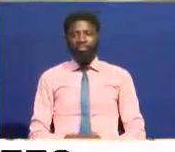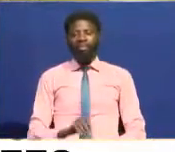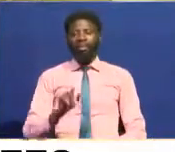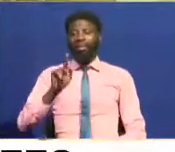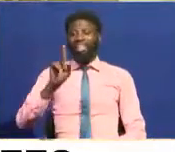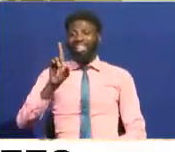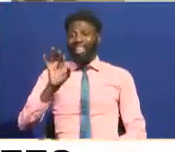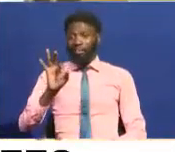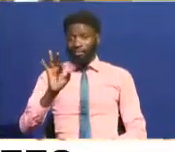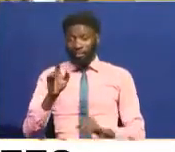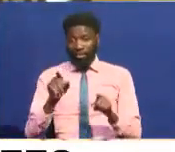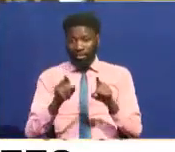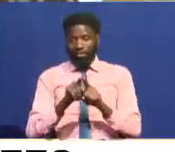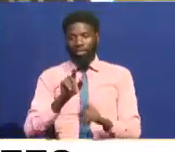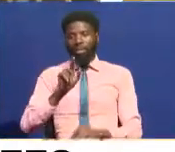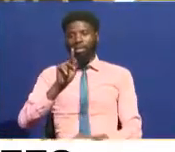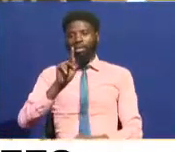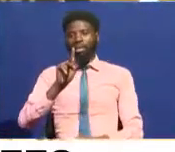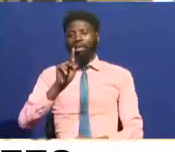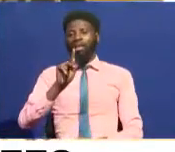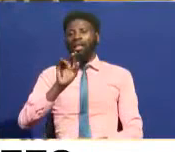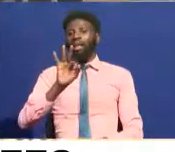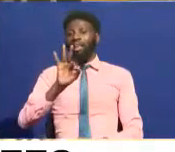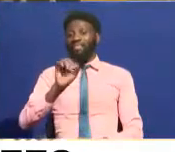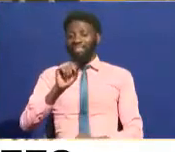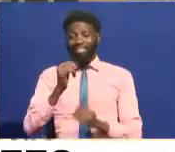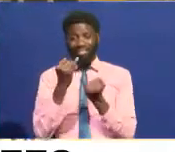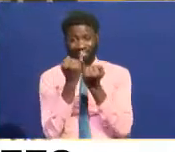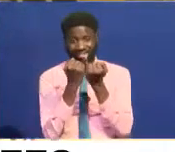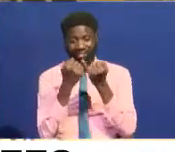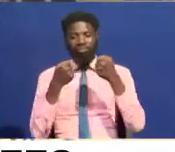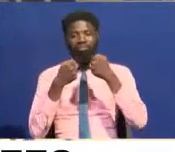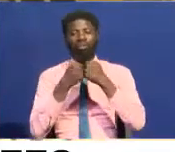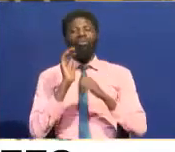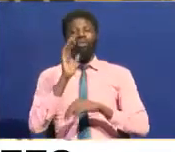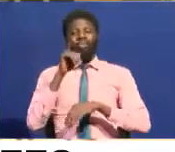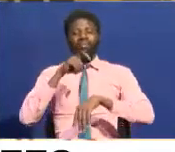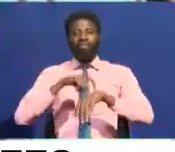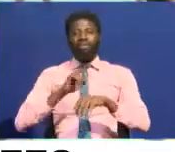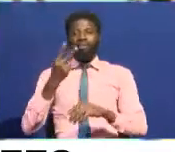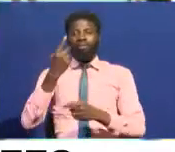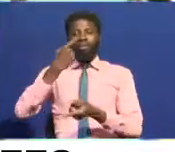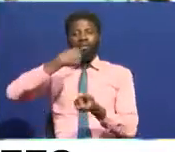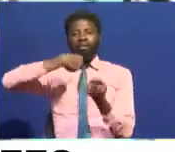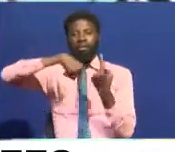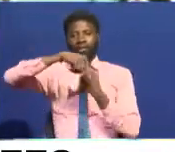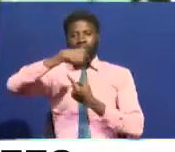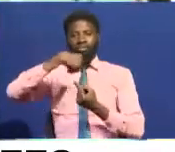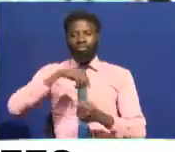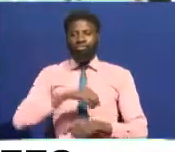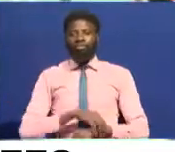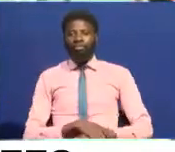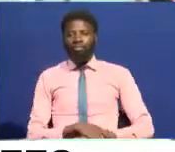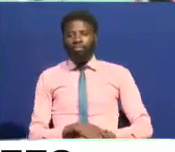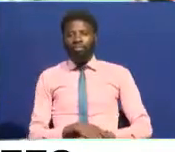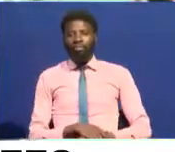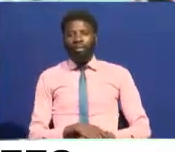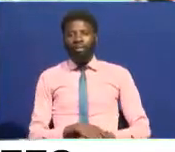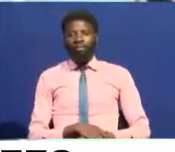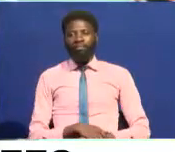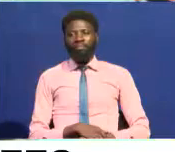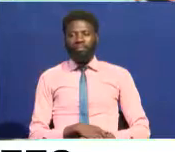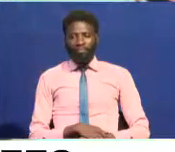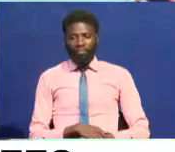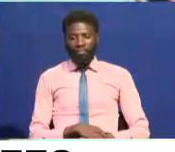KDF and KFS will face off on Saturday in the same venue in the return fixture. Game kwangu naweza sema